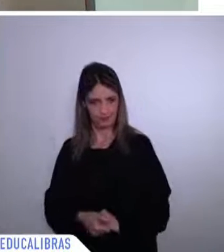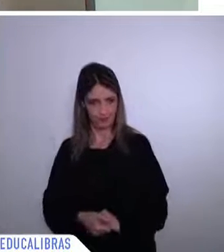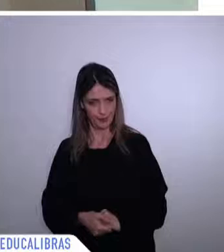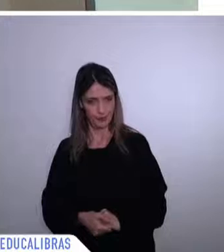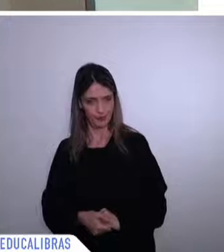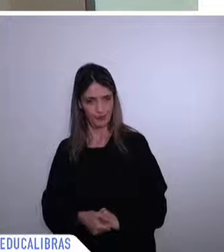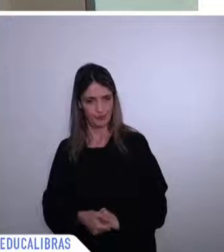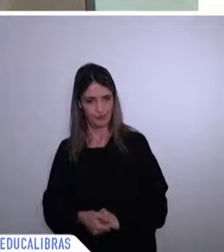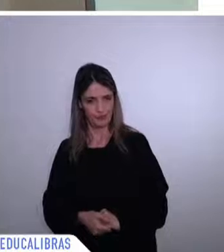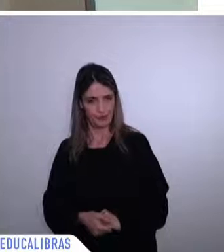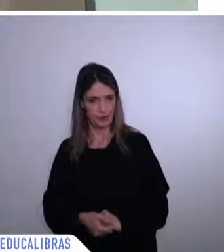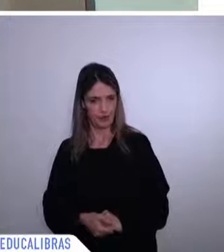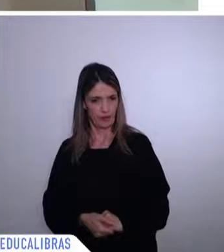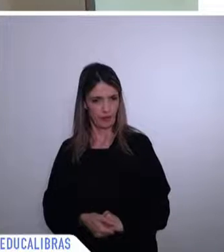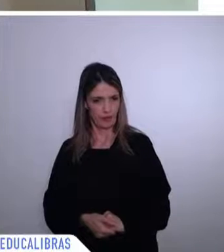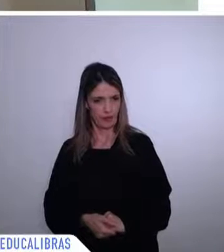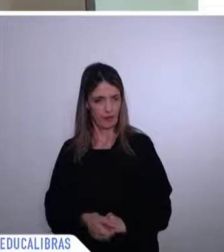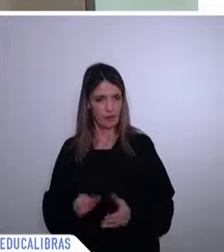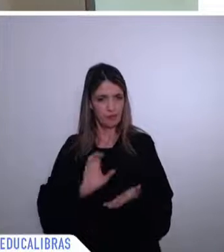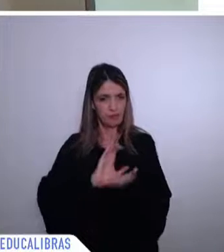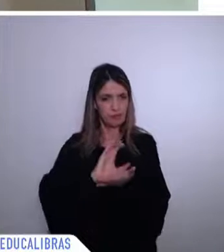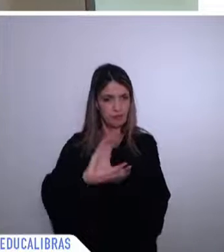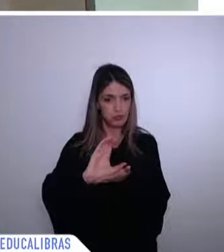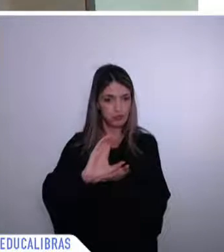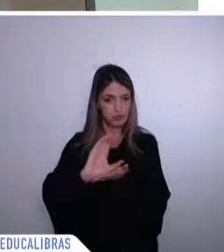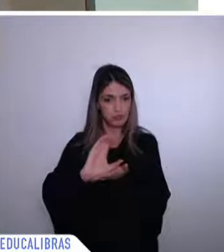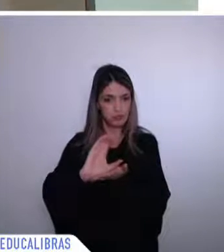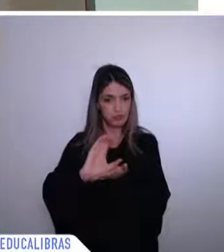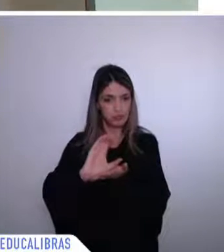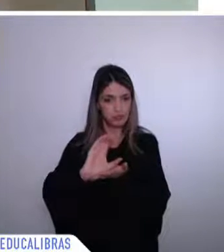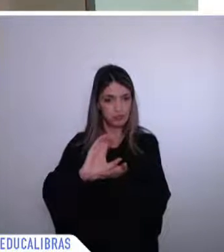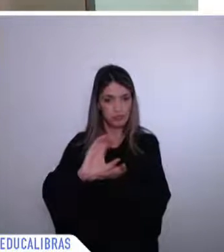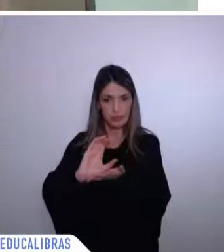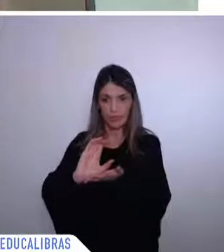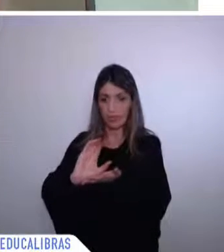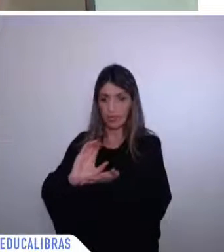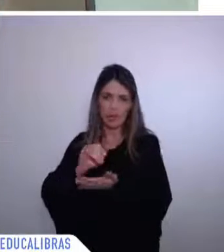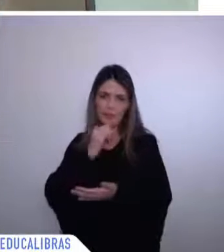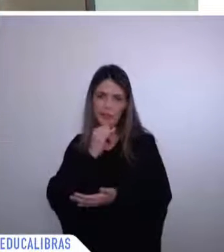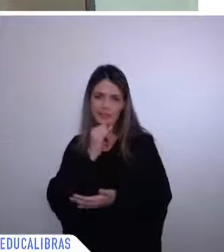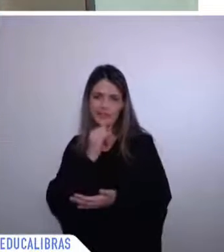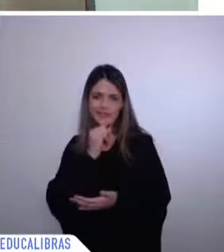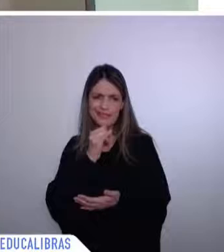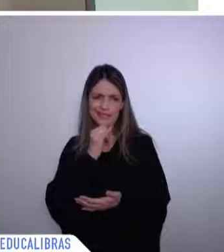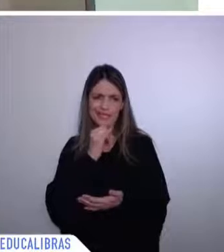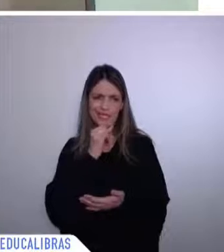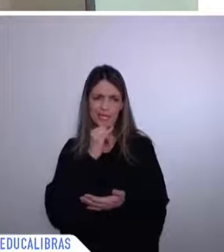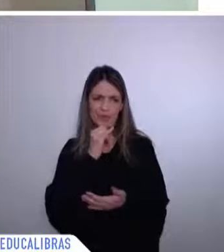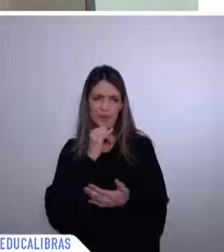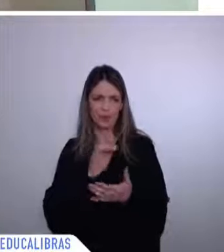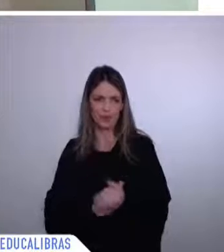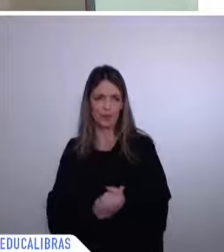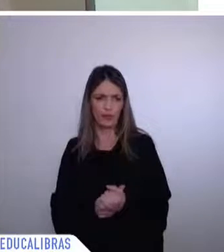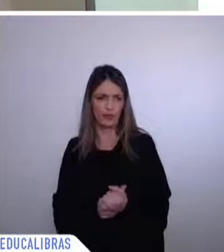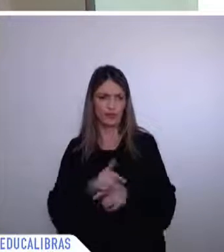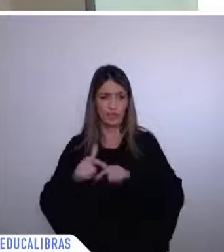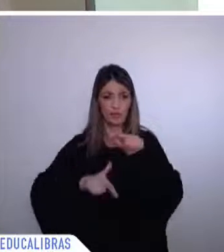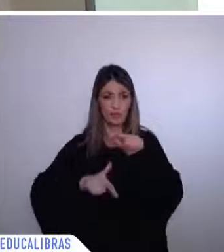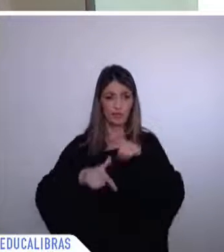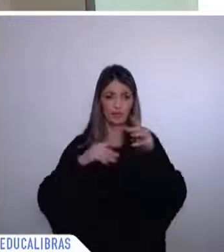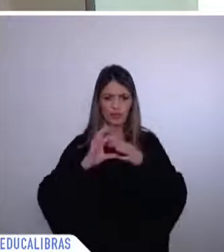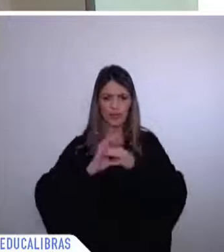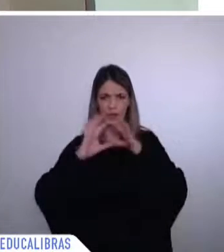The the minimum base salary is considered a reserve. People should not live under that